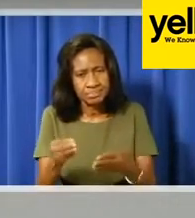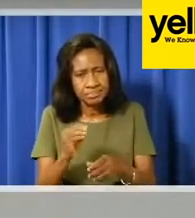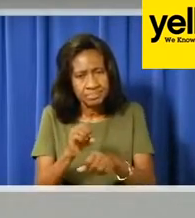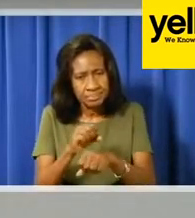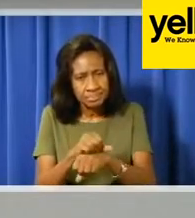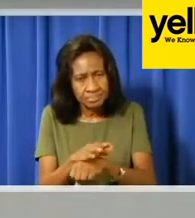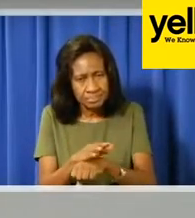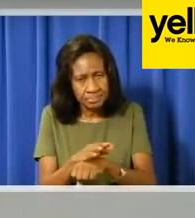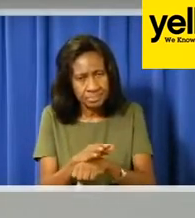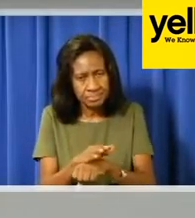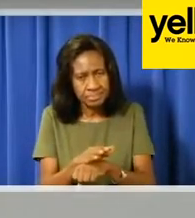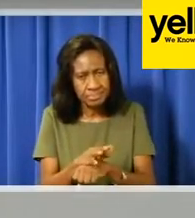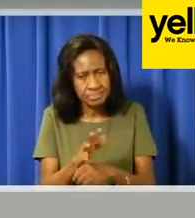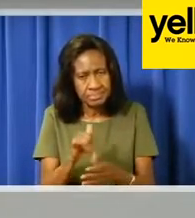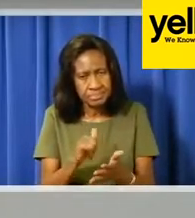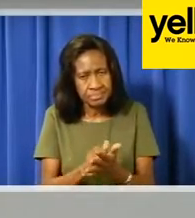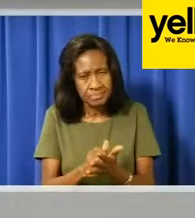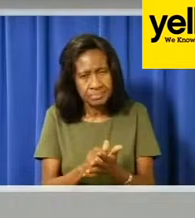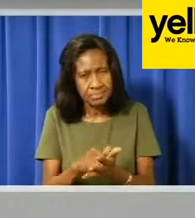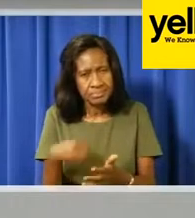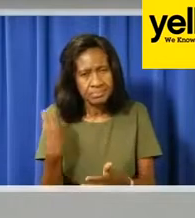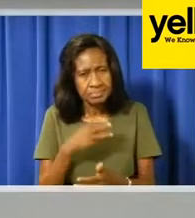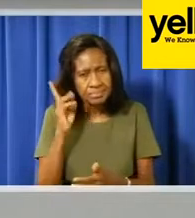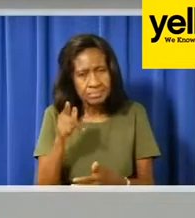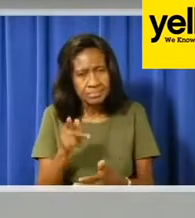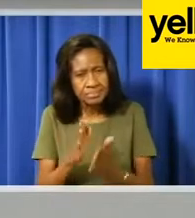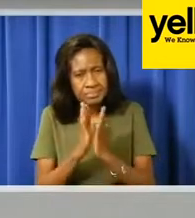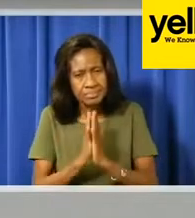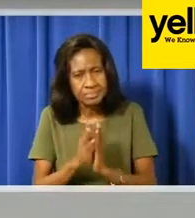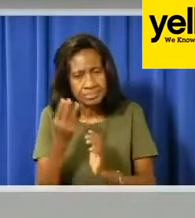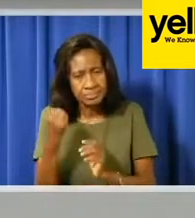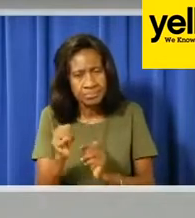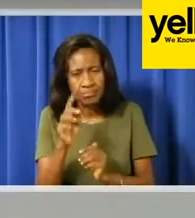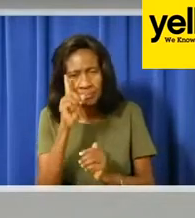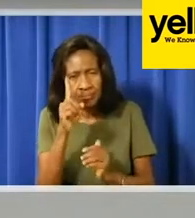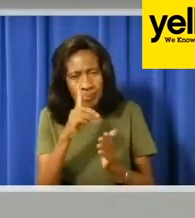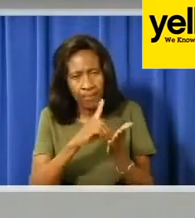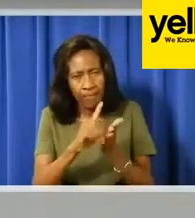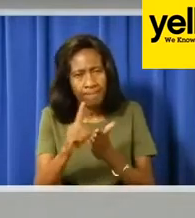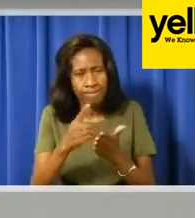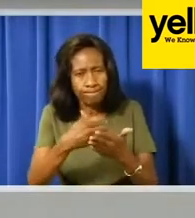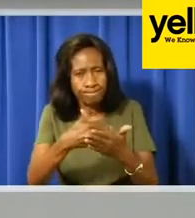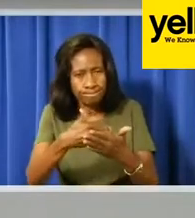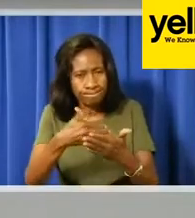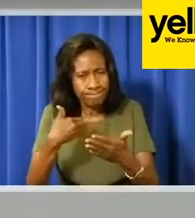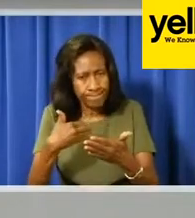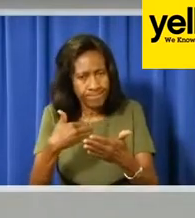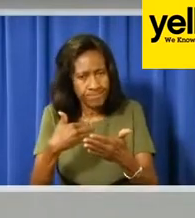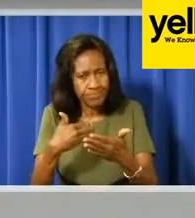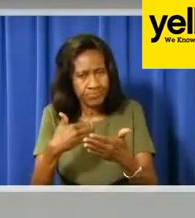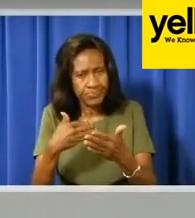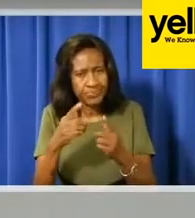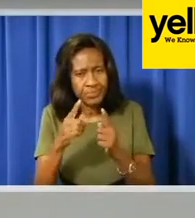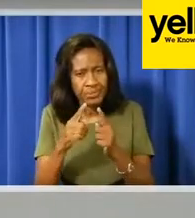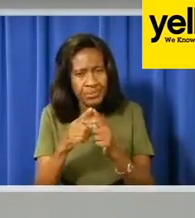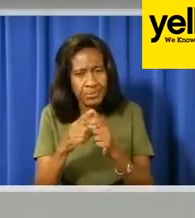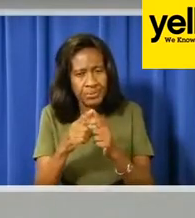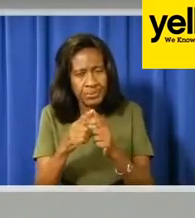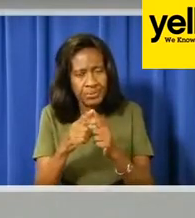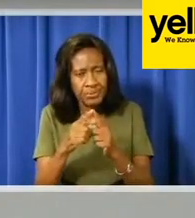that effectively we'd be asking them a week before that point to give